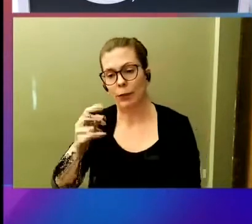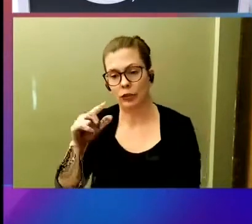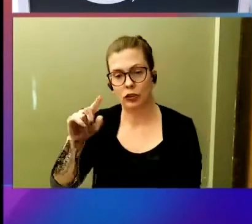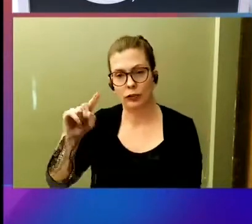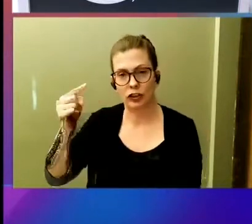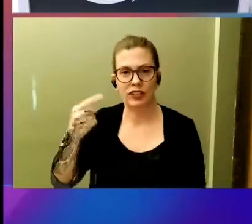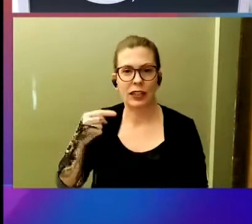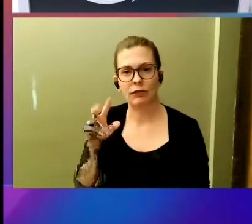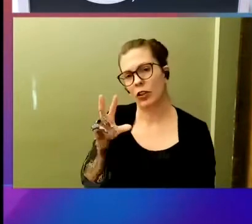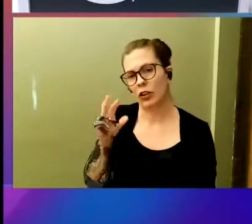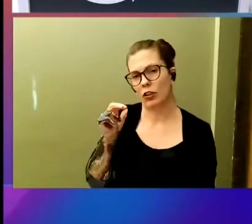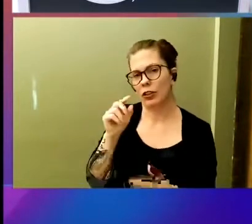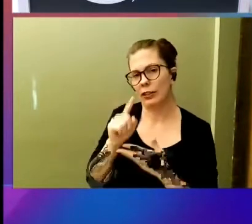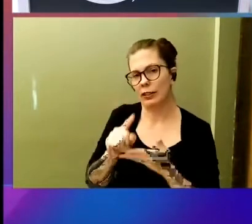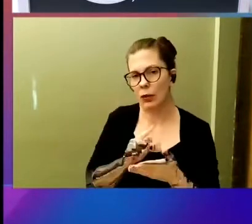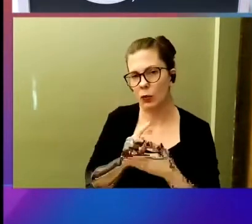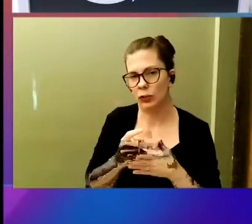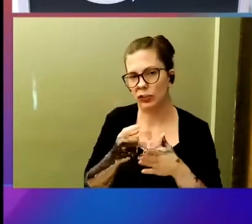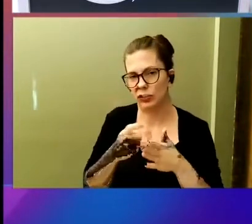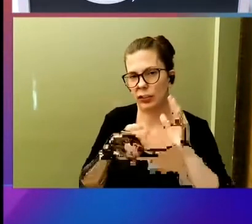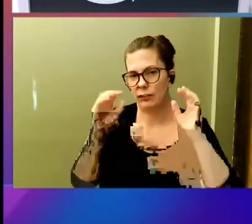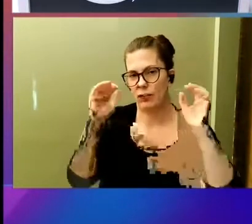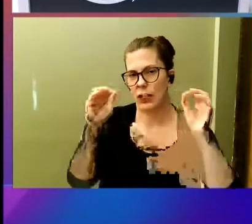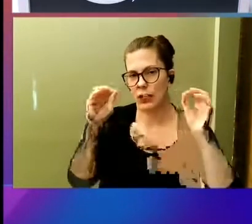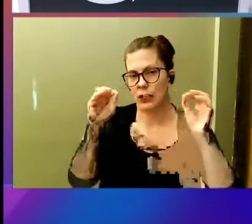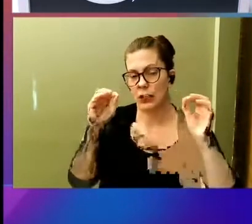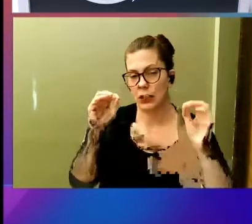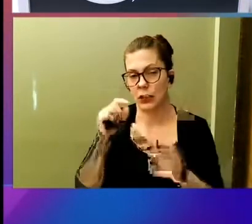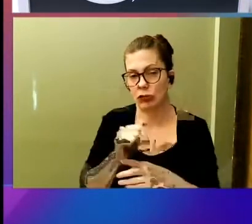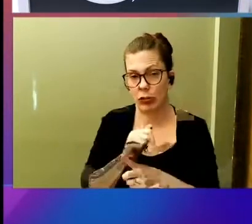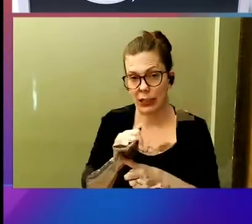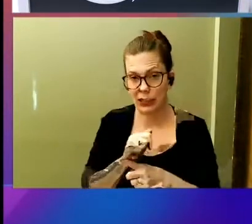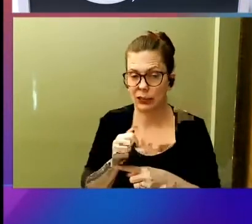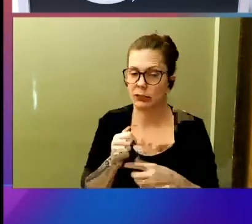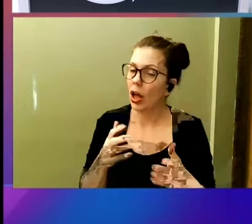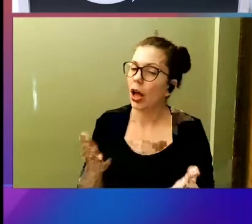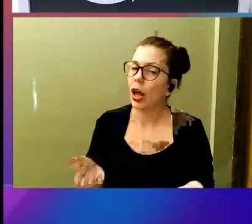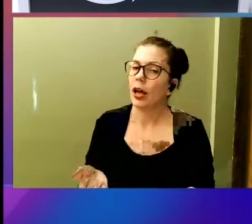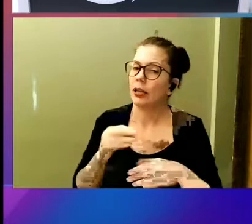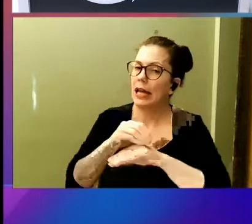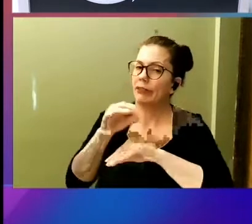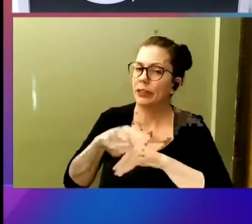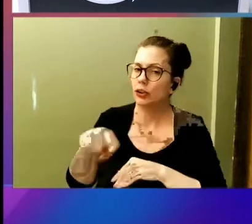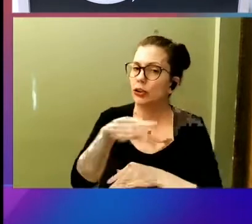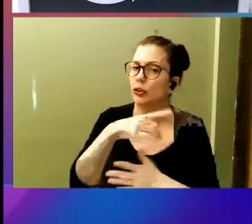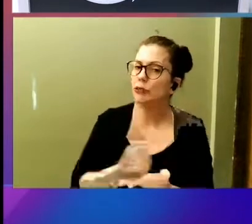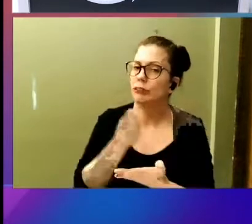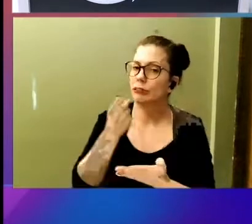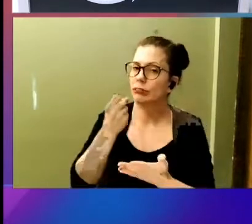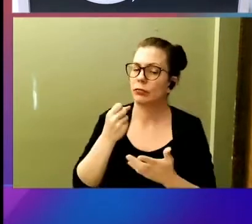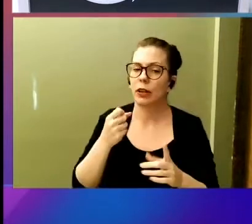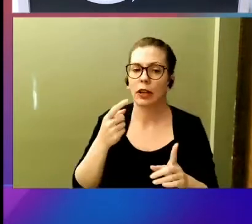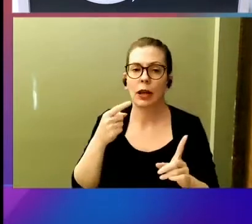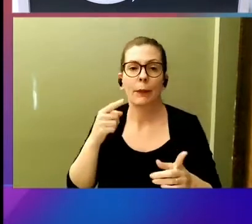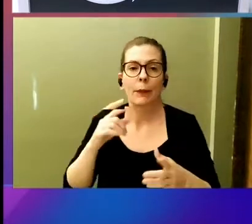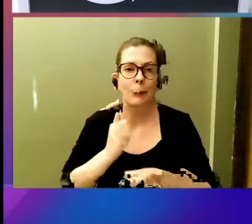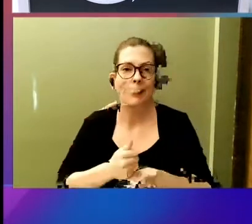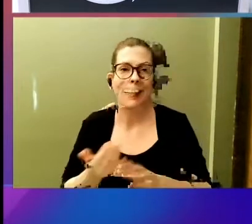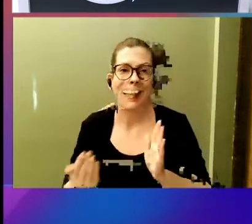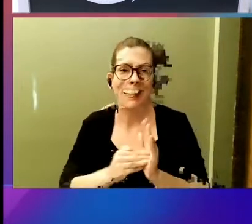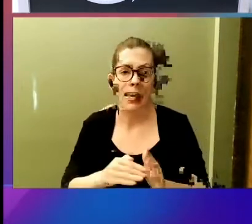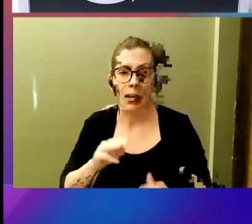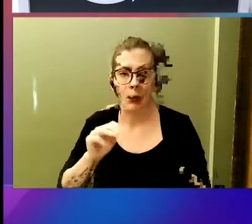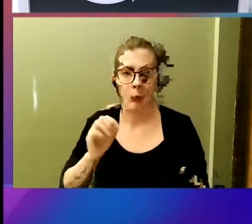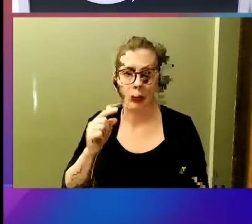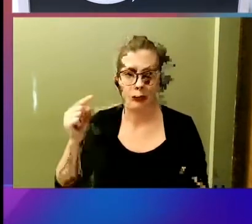So I invite everyone to take advantage of that because that gets reset March 1st, and after that, 10 hours of model training